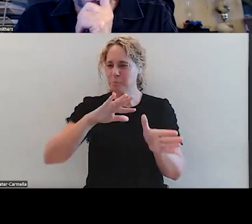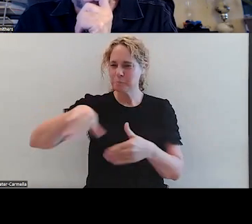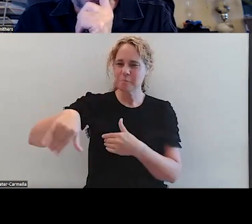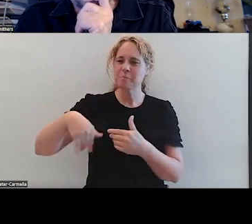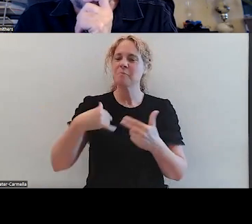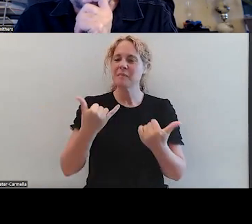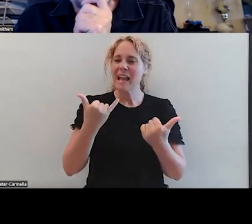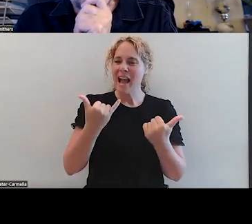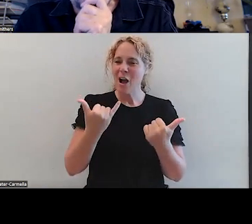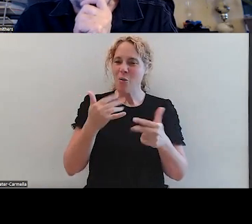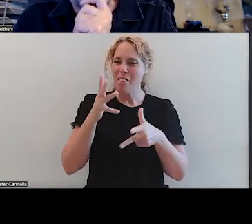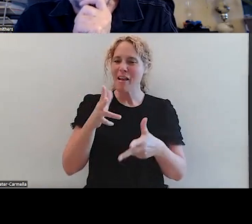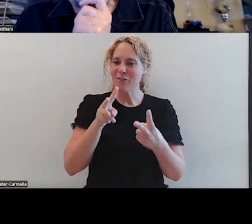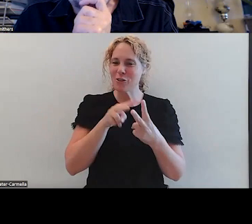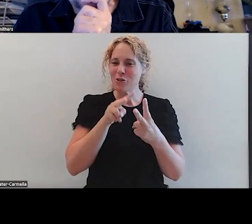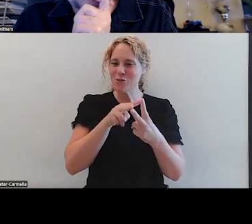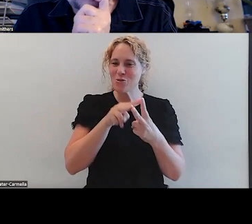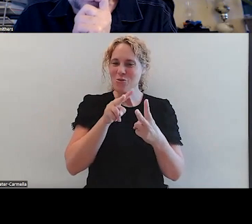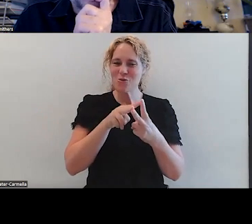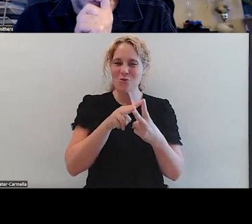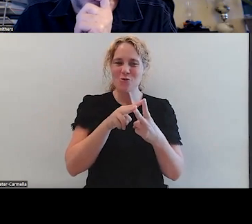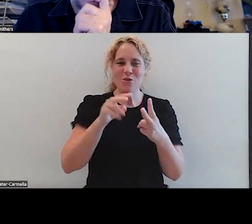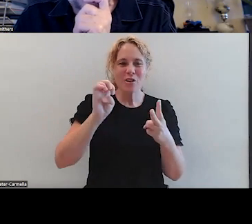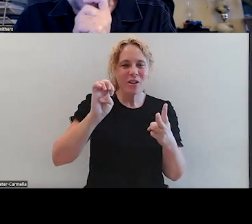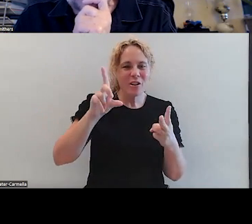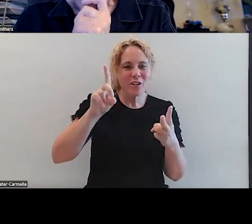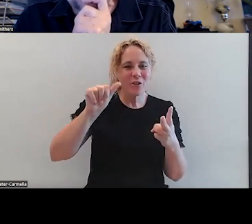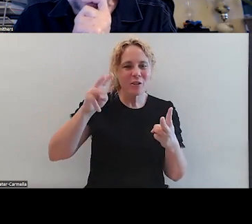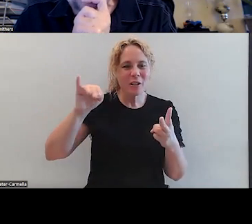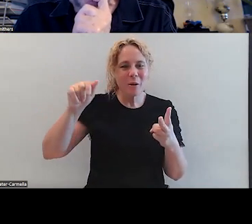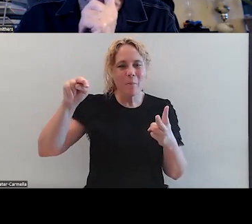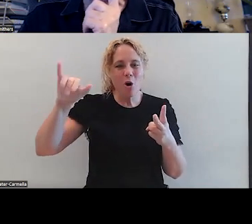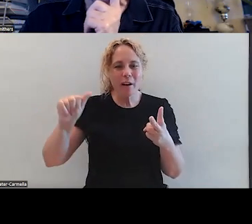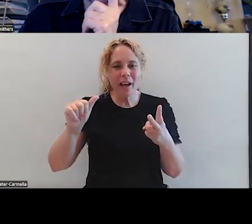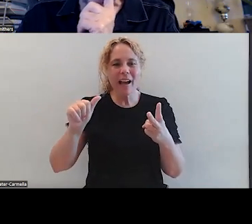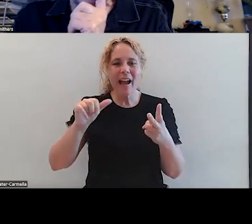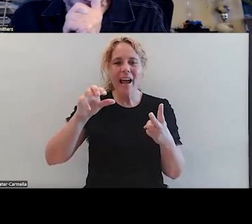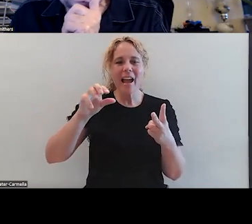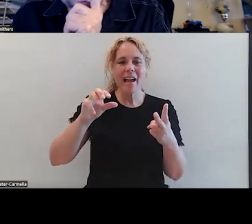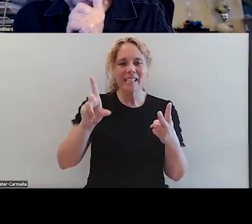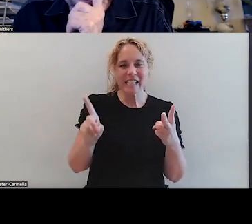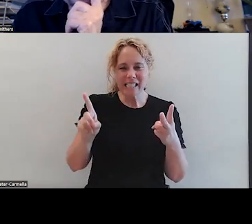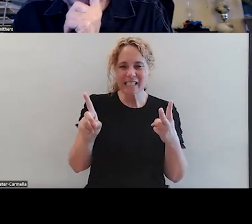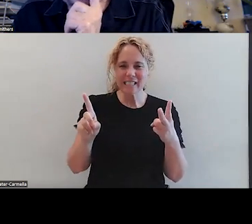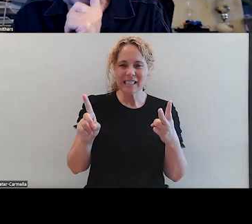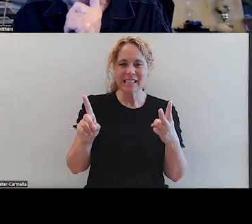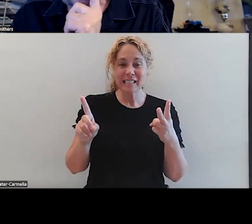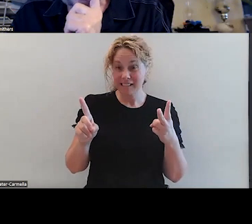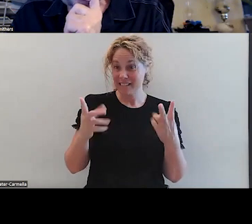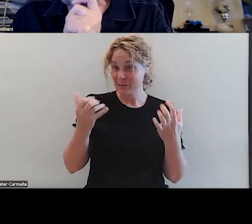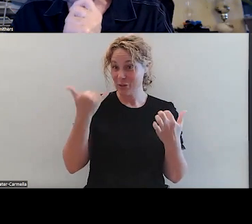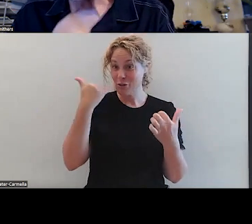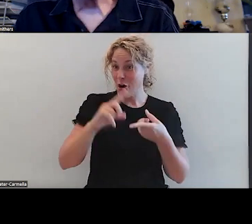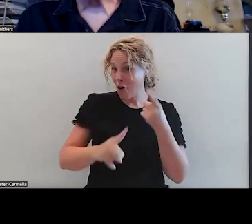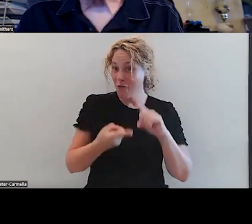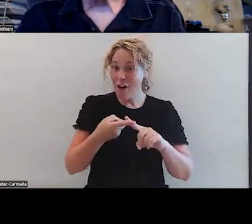So now I'm stuck between eudaimonia and Weltschmerz. Well, do you want to phone a friend